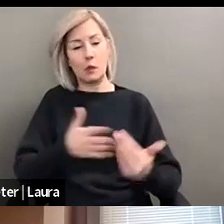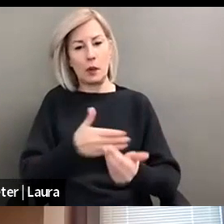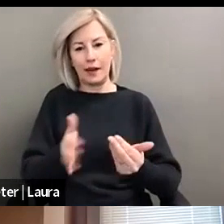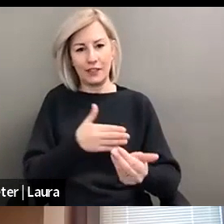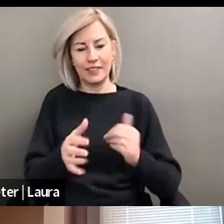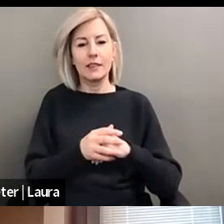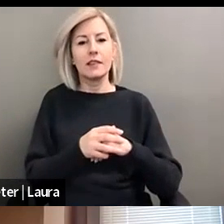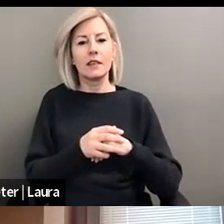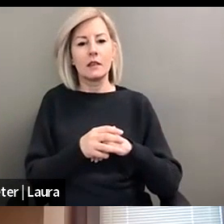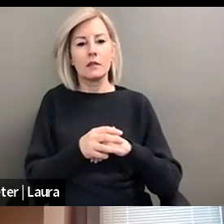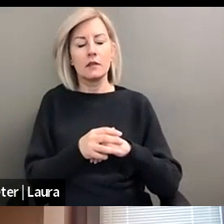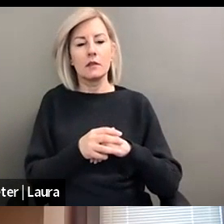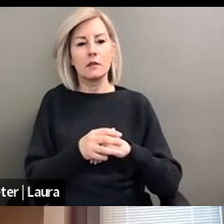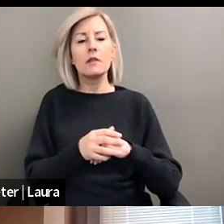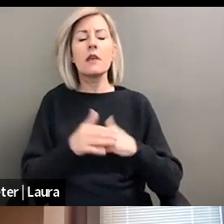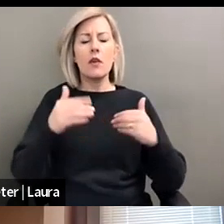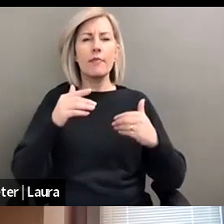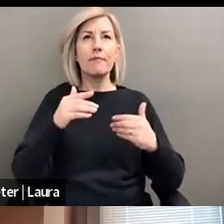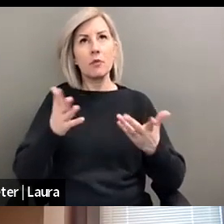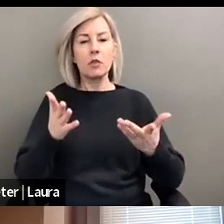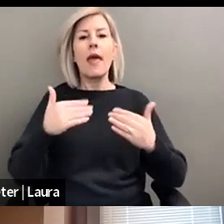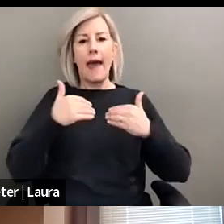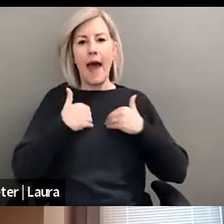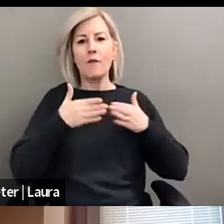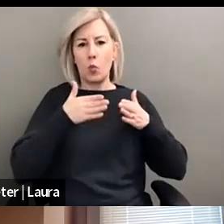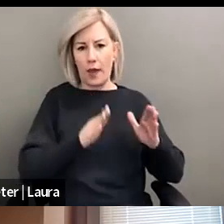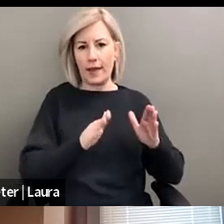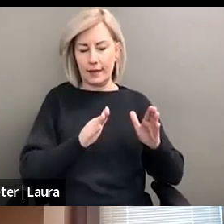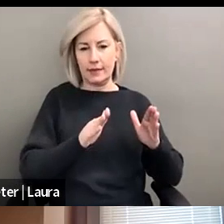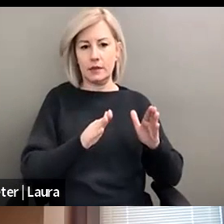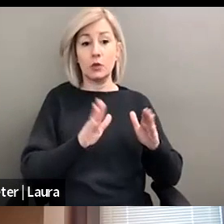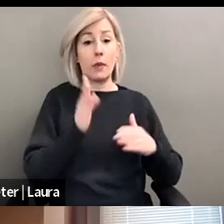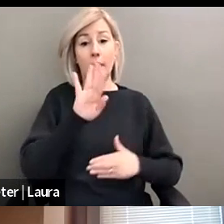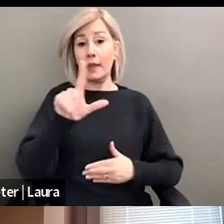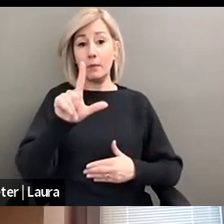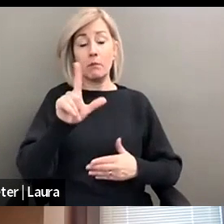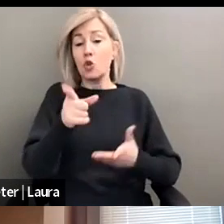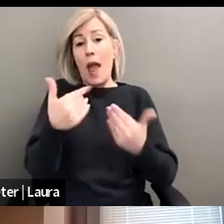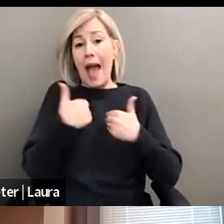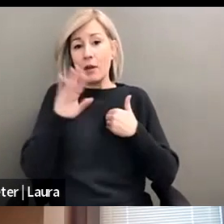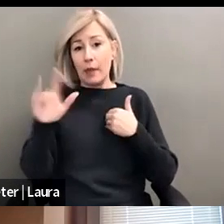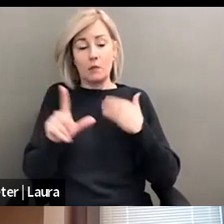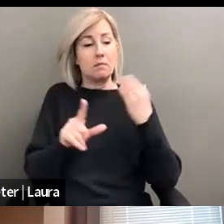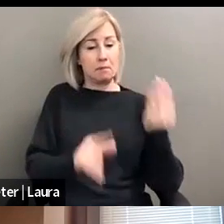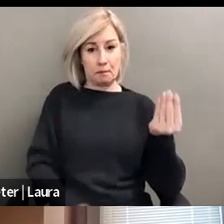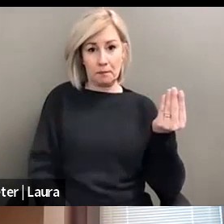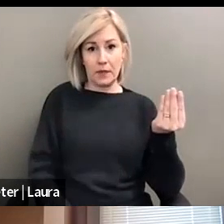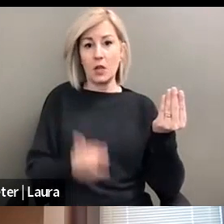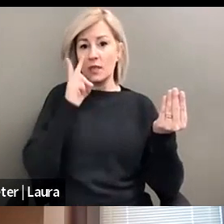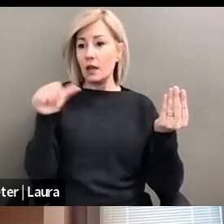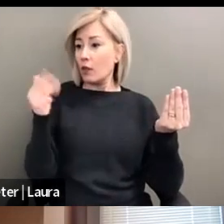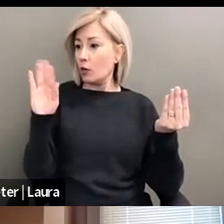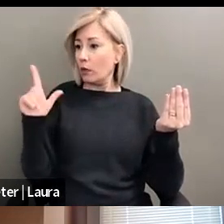There are always these vehicles. So maybe you have this bill, you have this idea, and you see another bill go